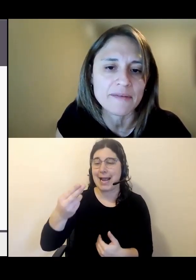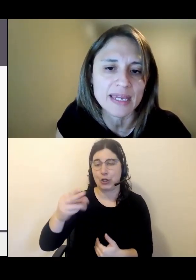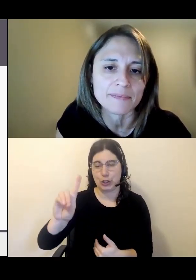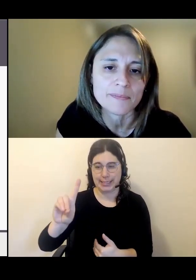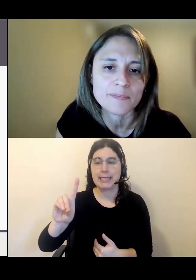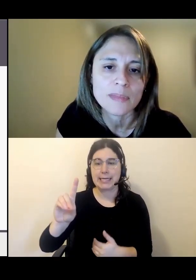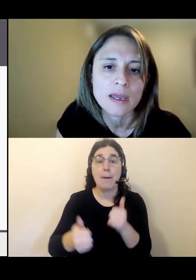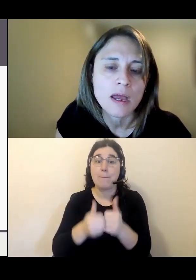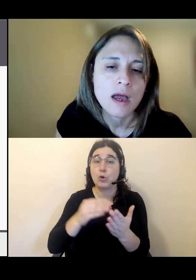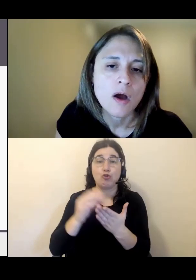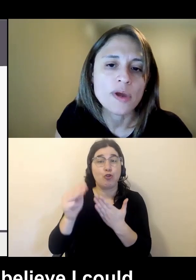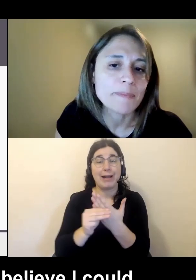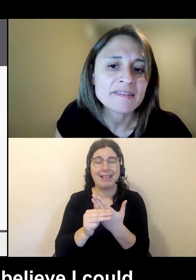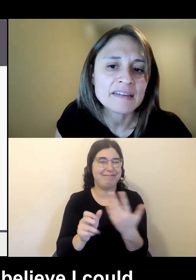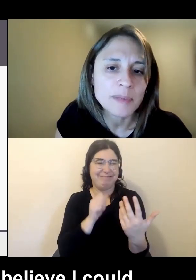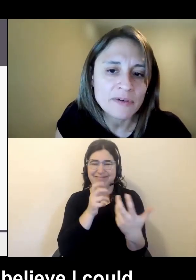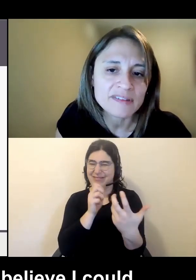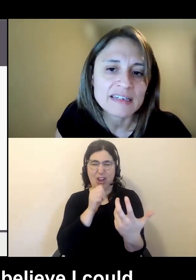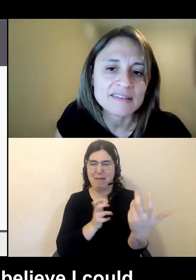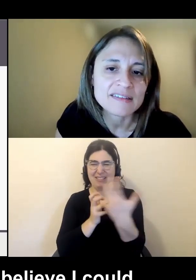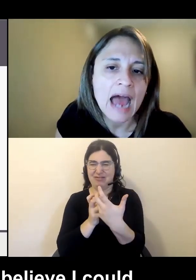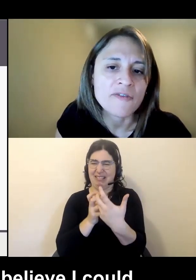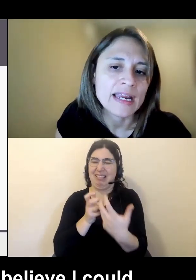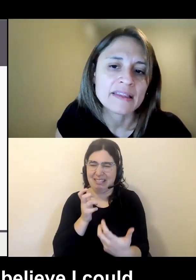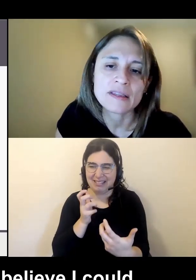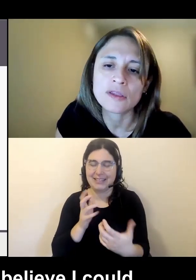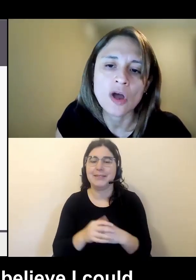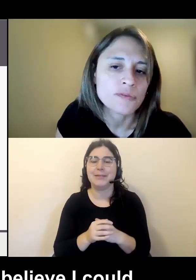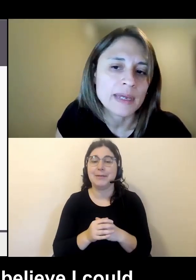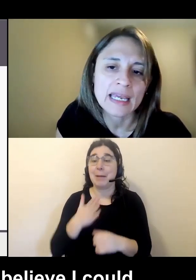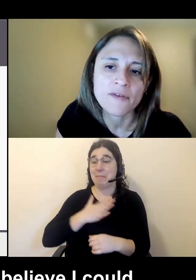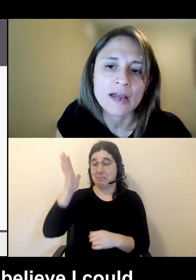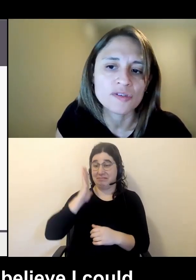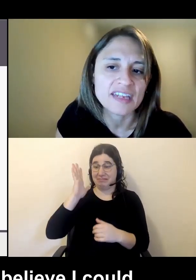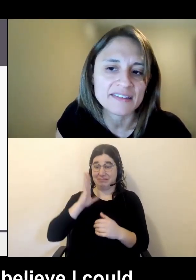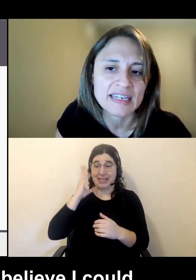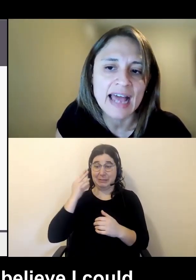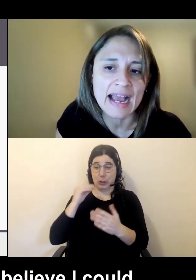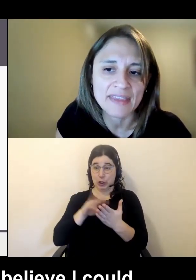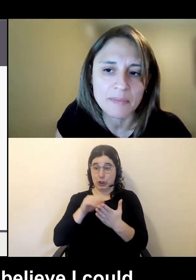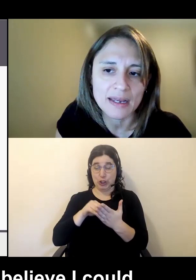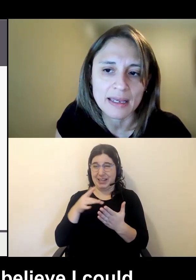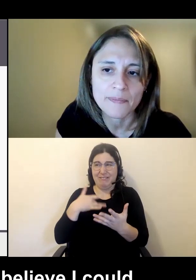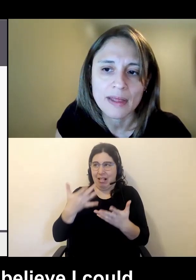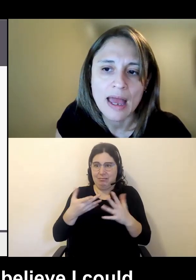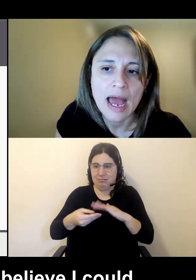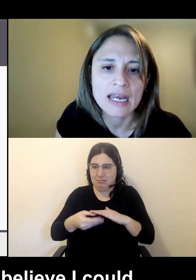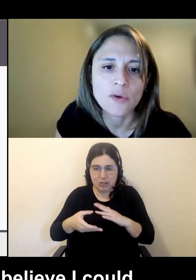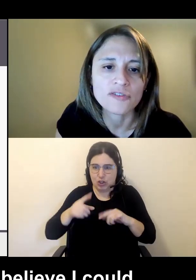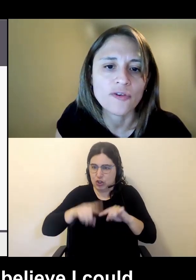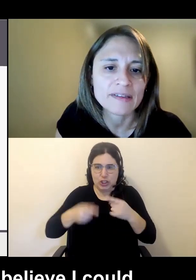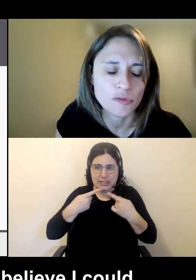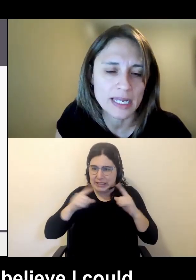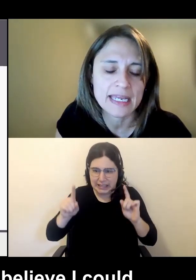to thrive in. With past experiences, I really did not believe I could succeed academically,